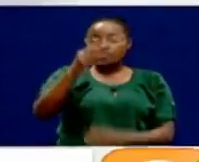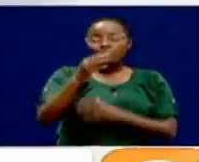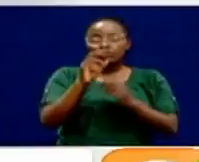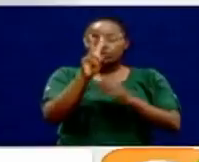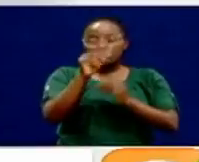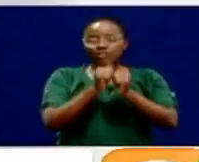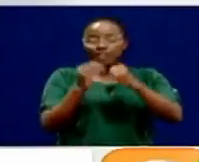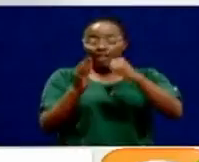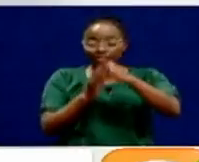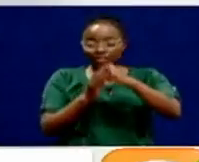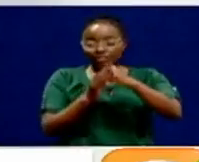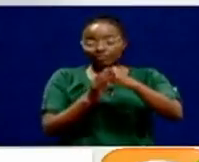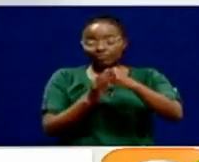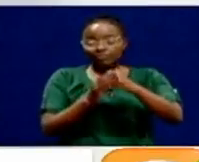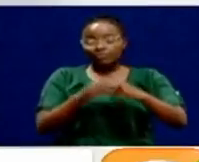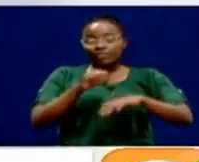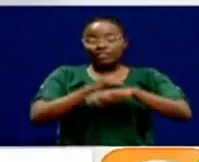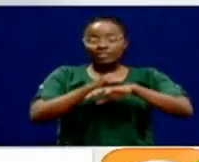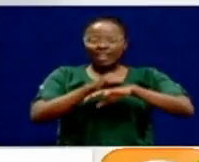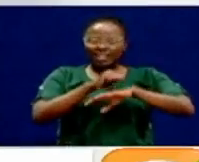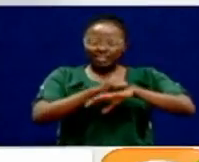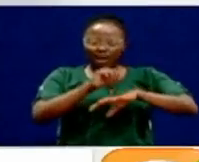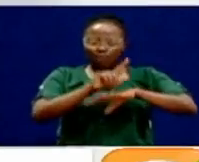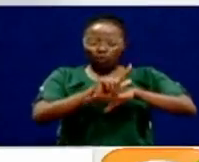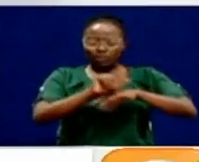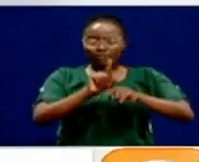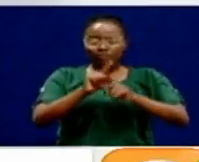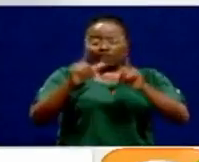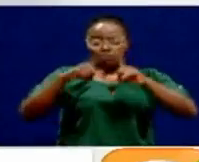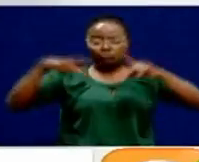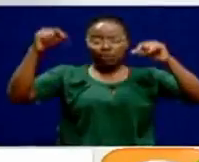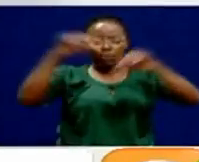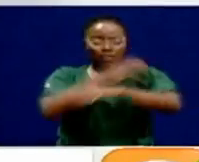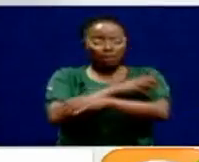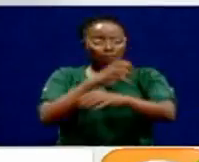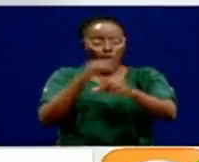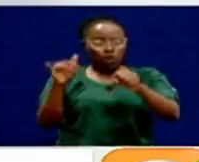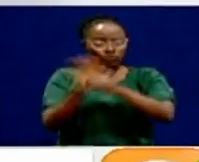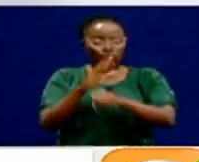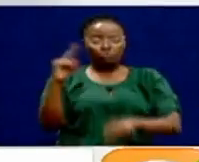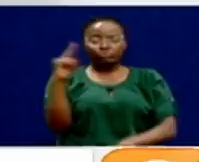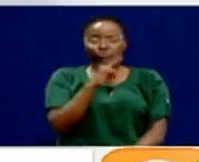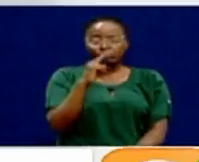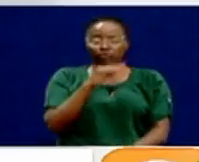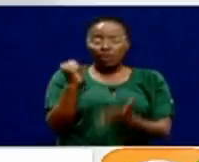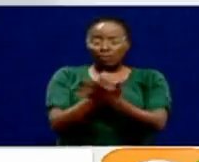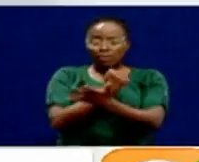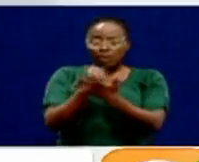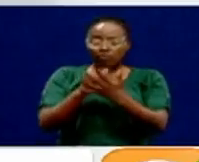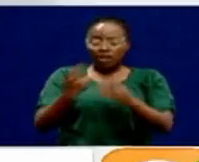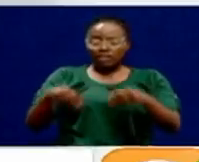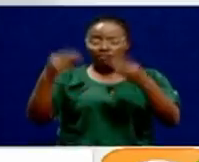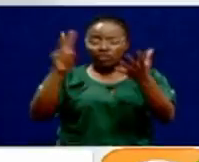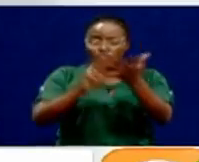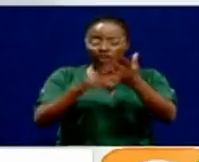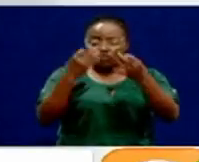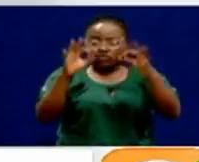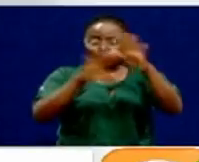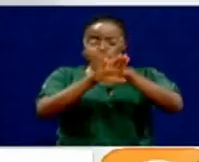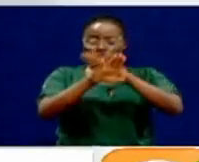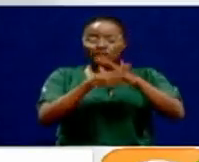Henley Passport Index, Singapore and Japan's passports are the most powerful passports in the world, offering visa-free access